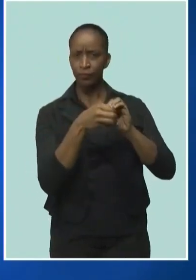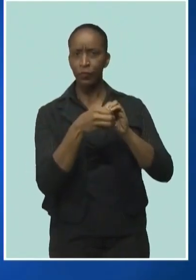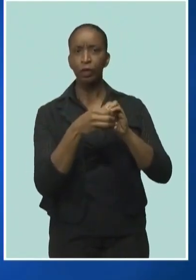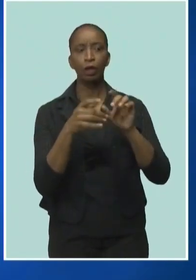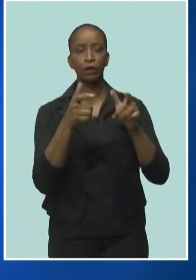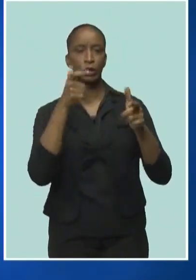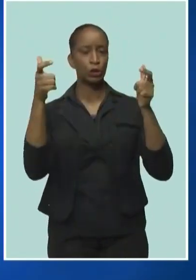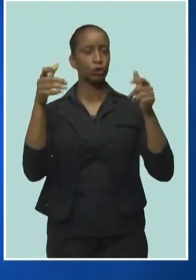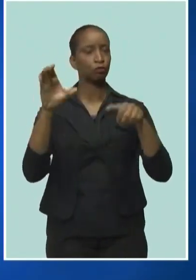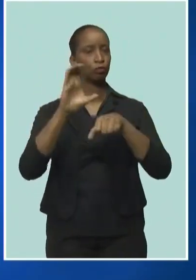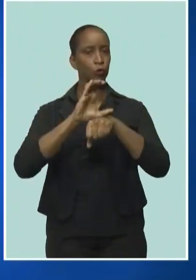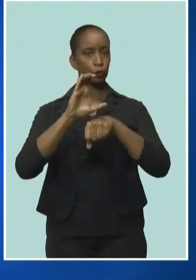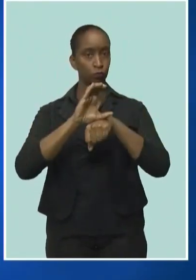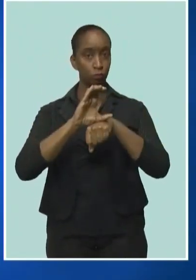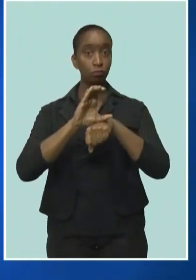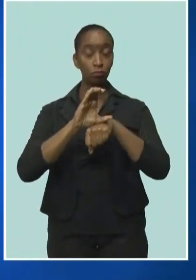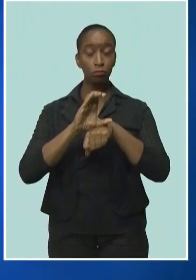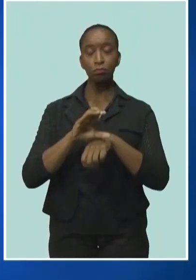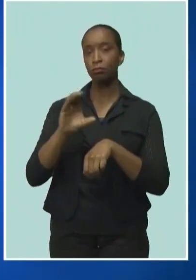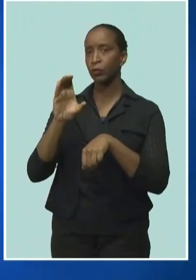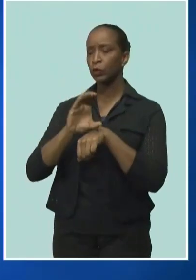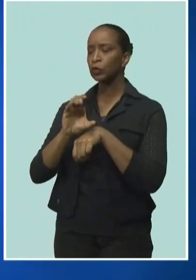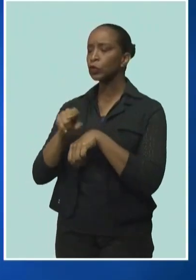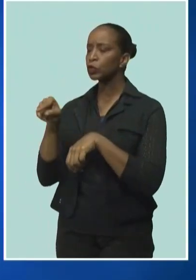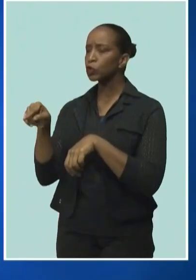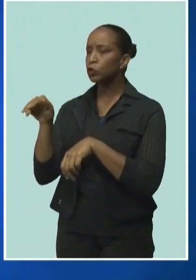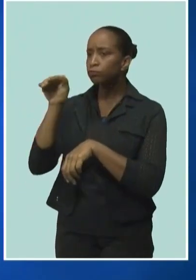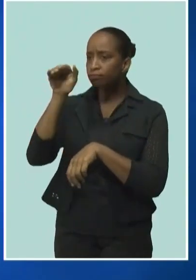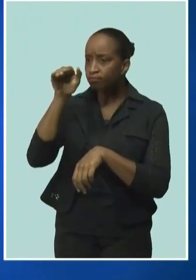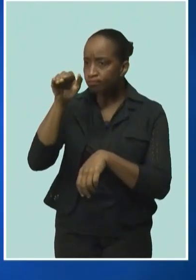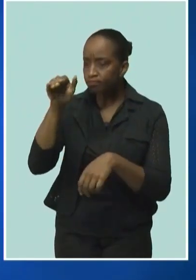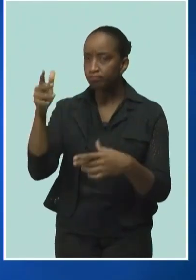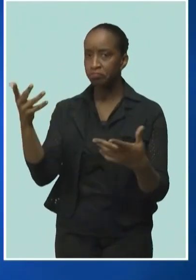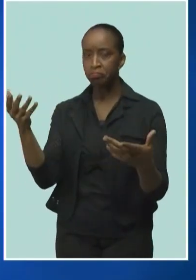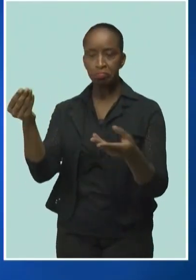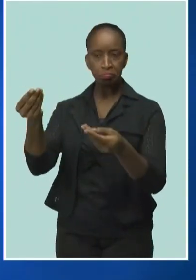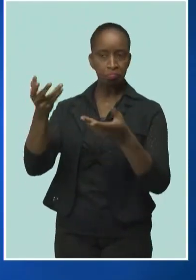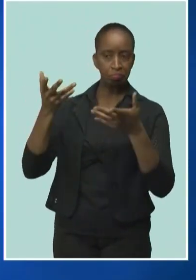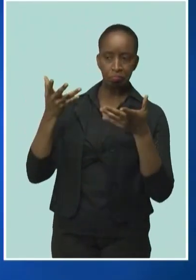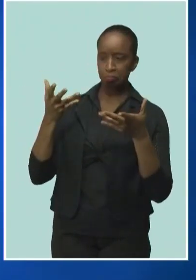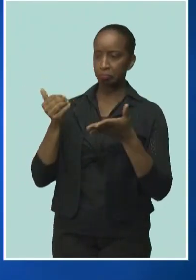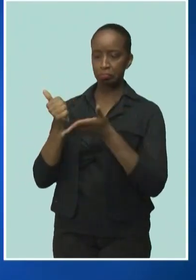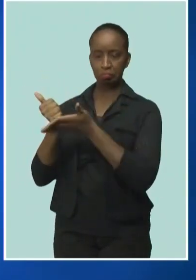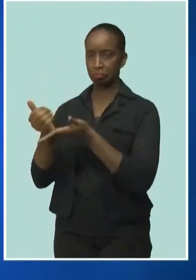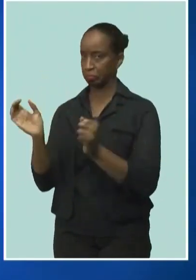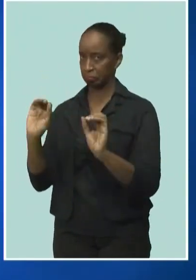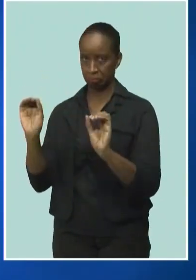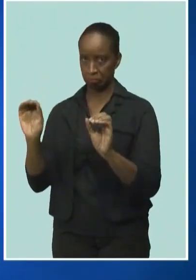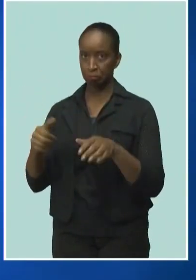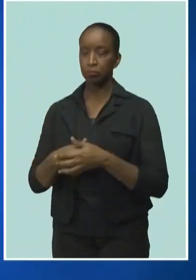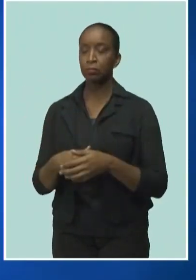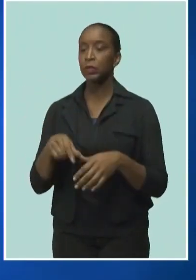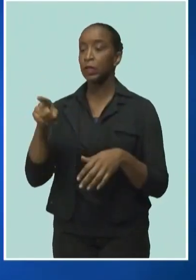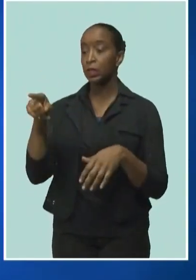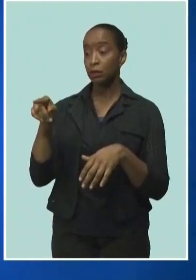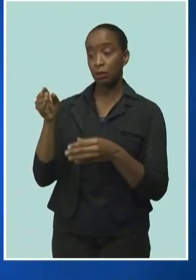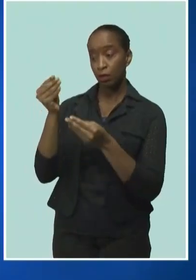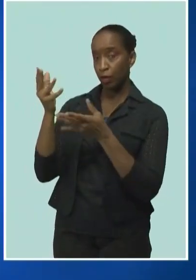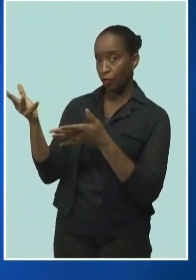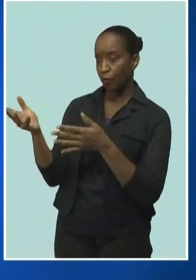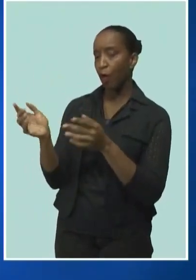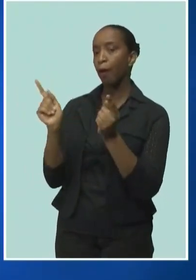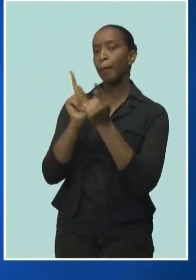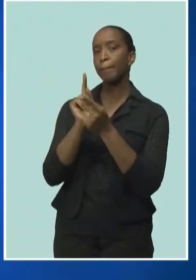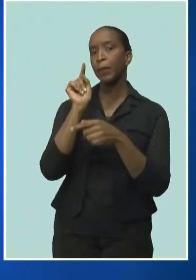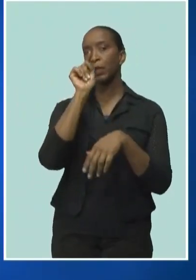island. However, when he approached authorities, he did not receive satisfaction, as he was constantly being turned around and